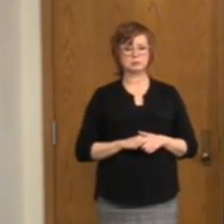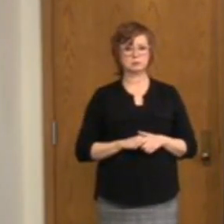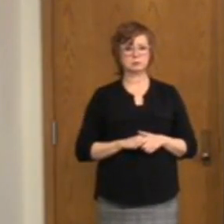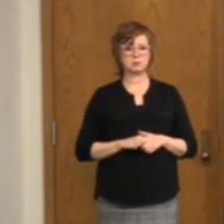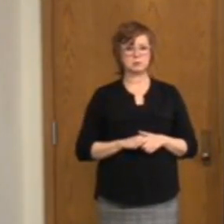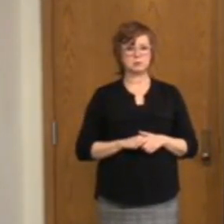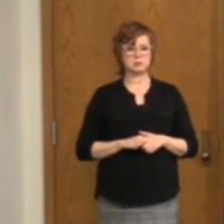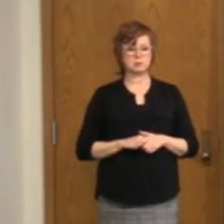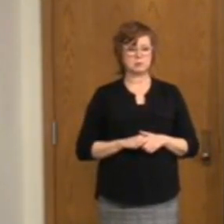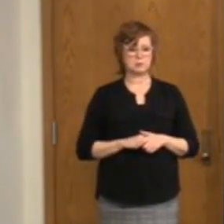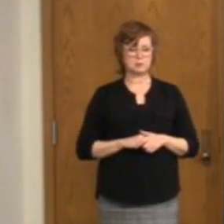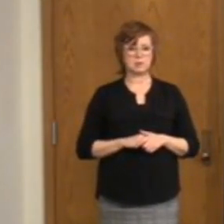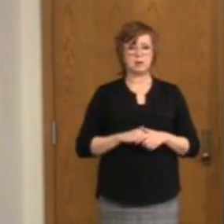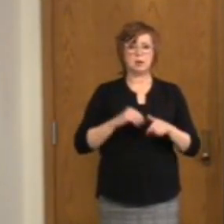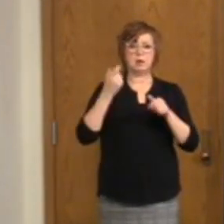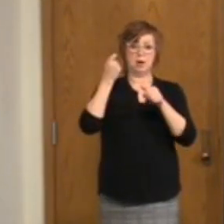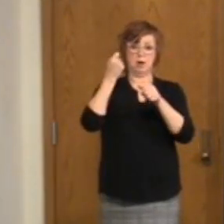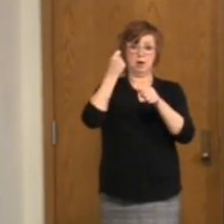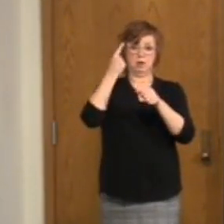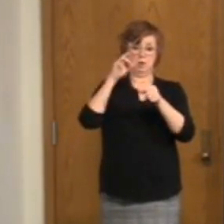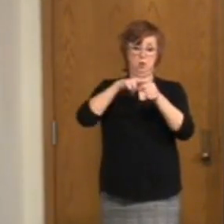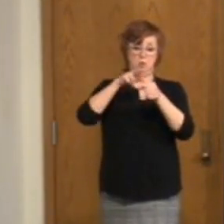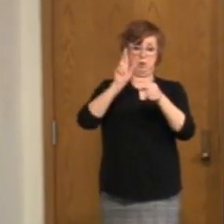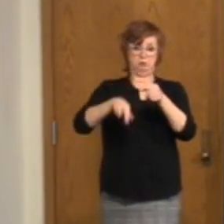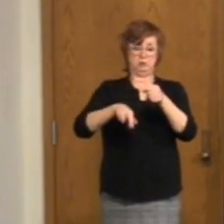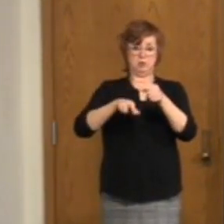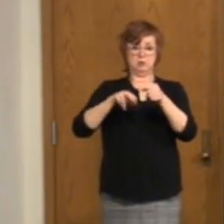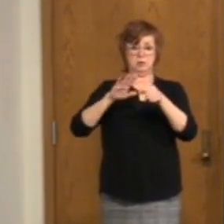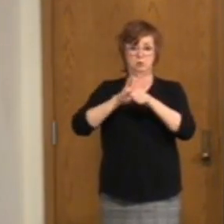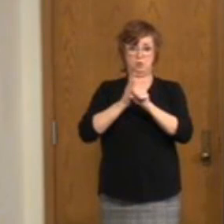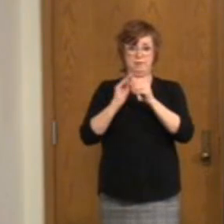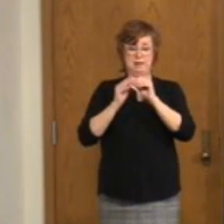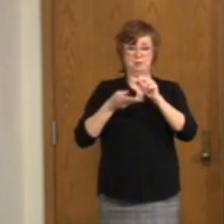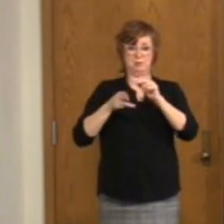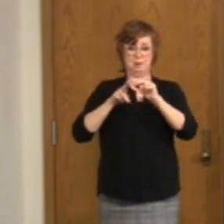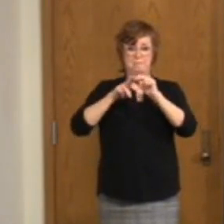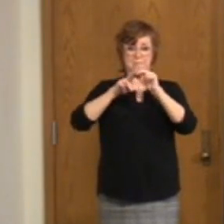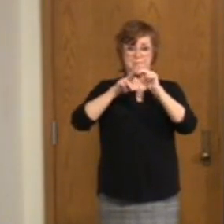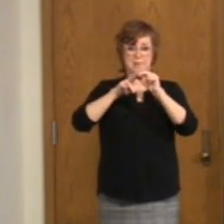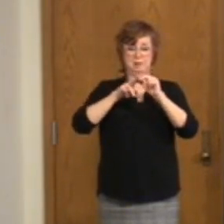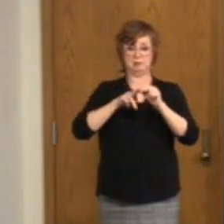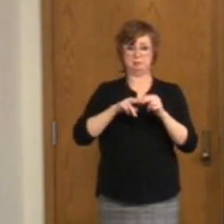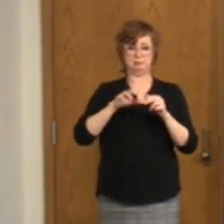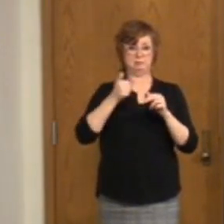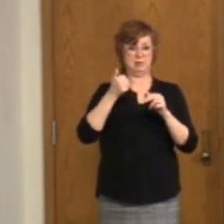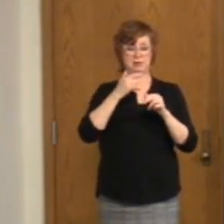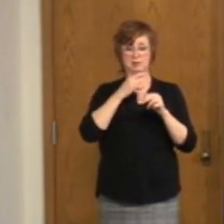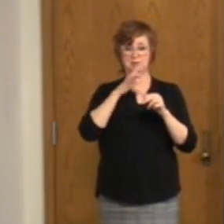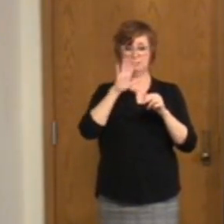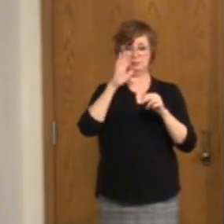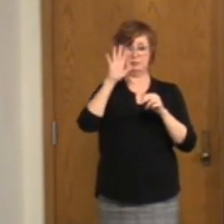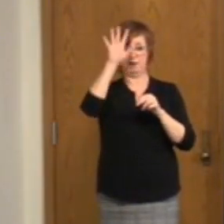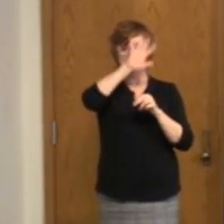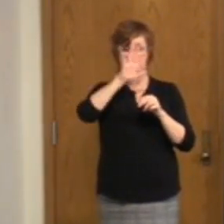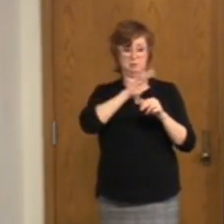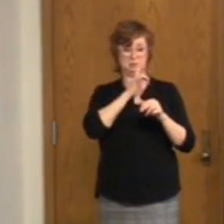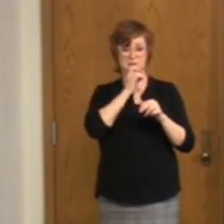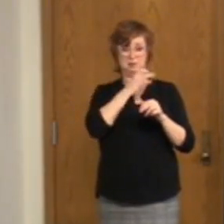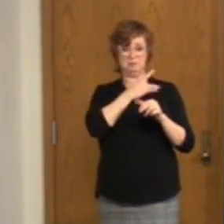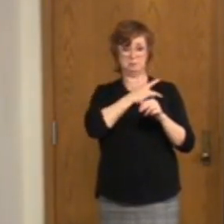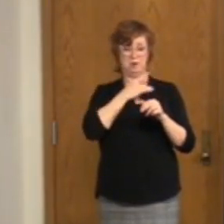COVID cases in Regina are still generally higher than they are in the rest of the province right now. Do we know how many